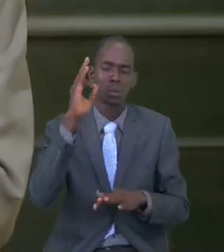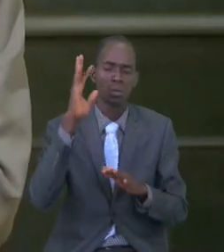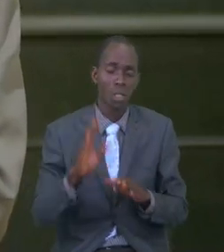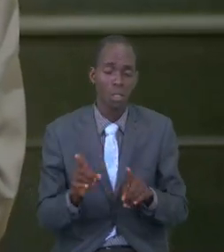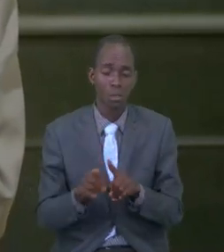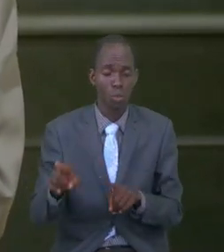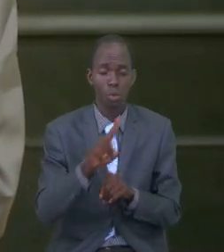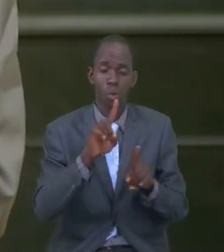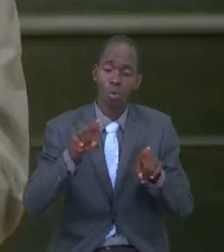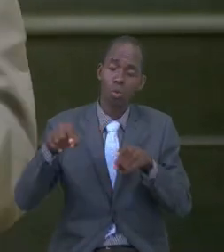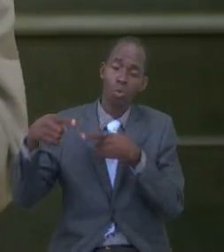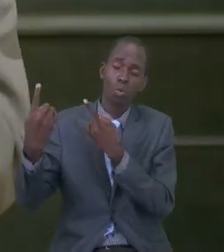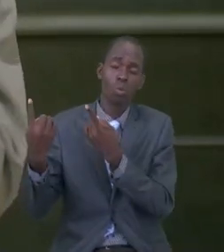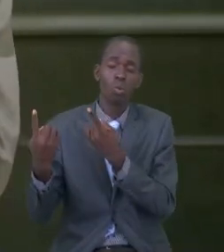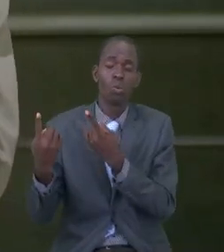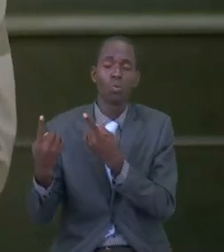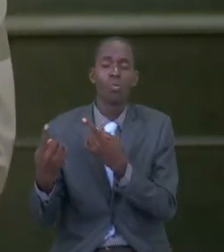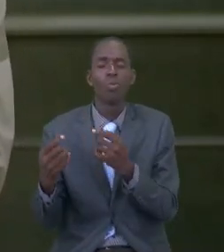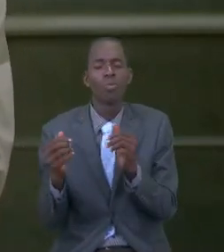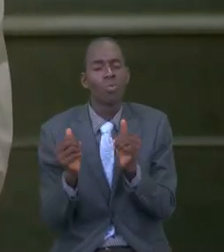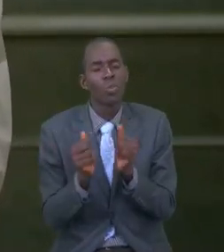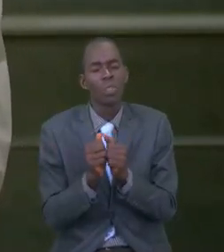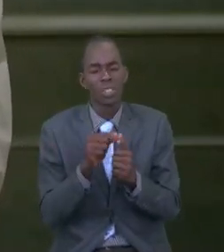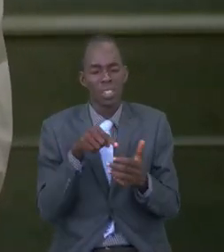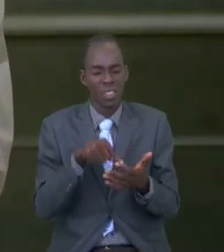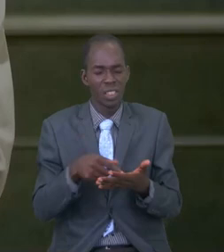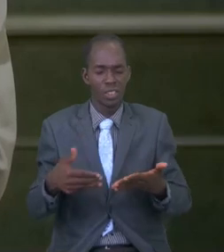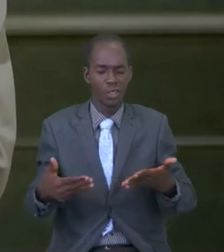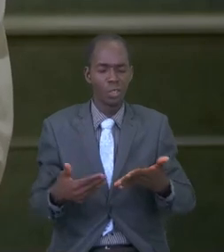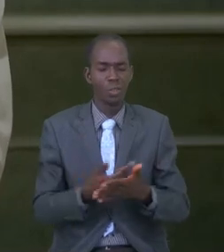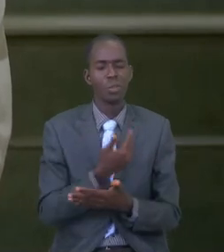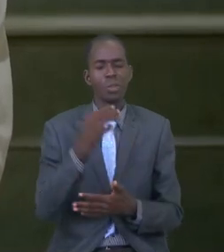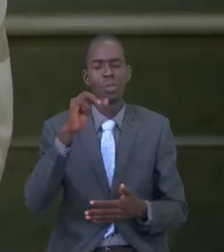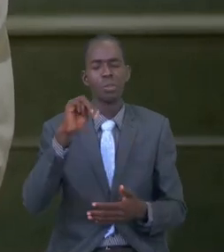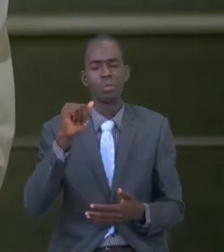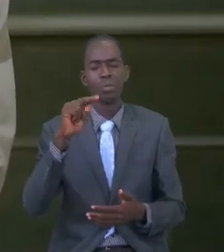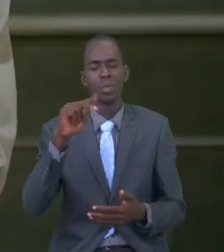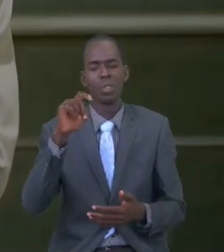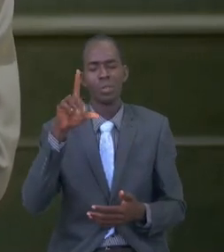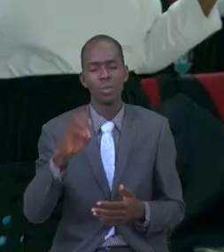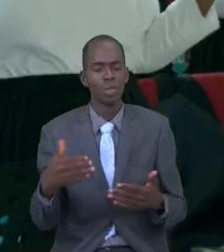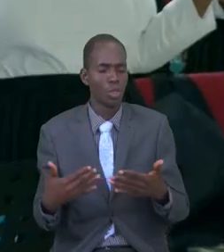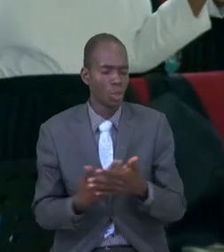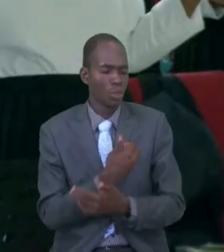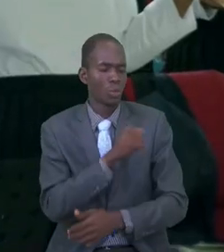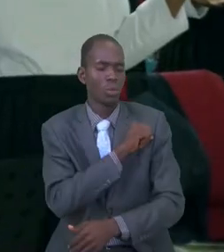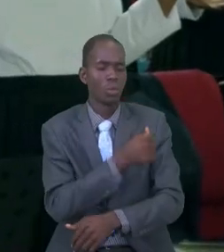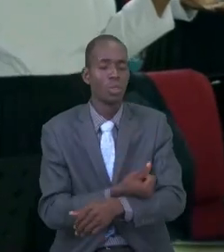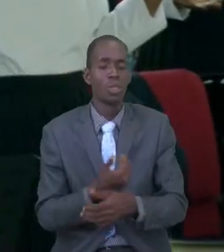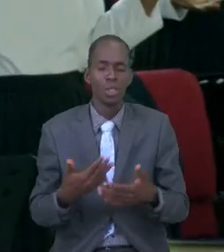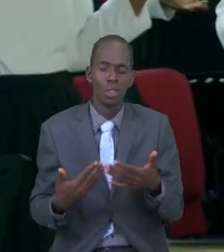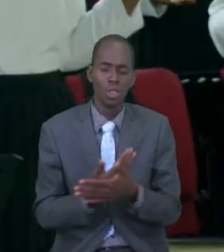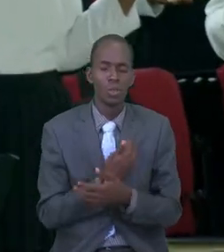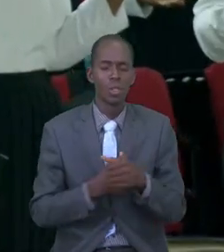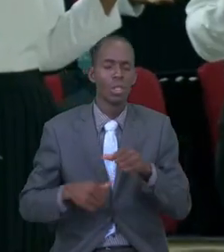now with this new mantle, amen, new authority, amen, new